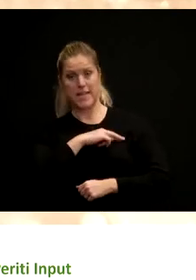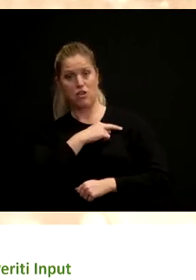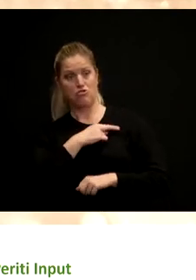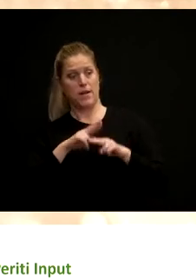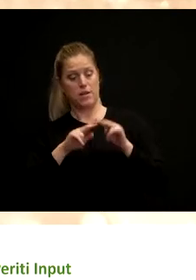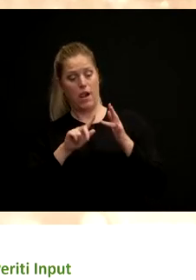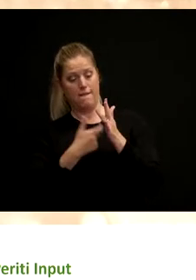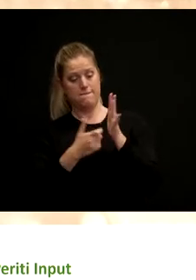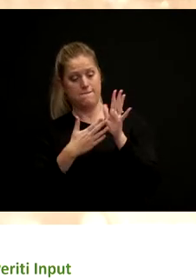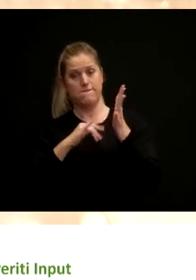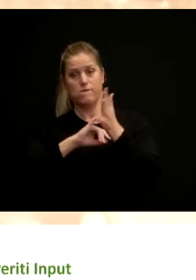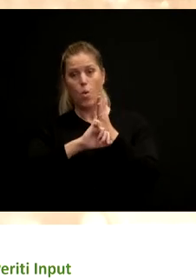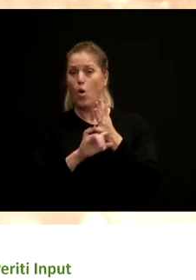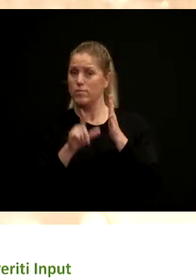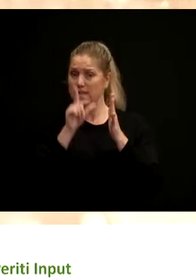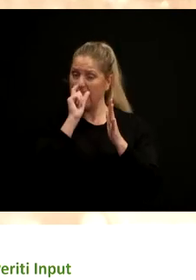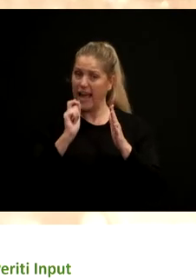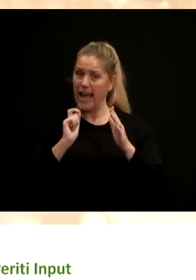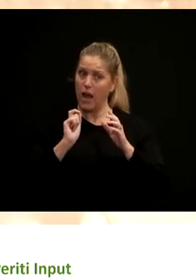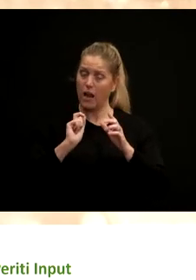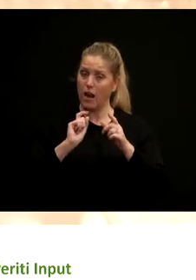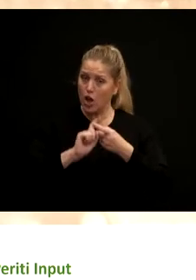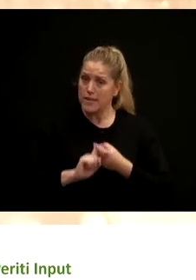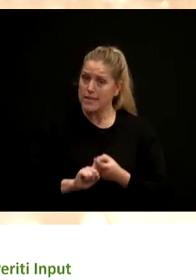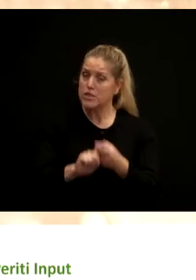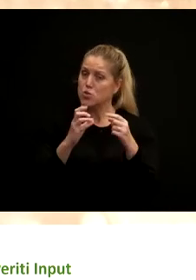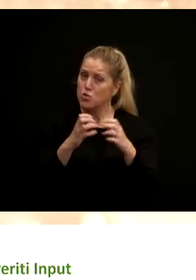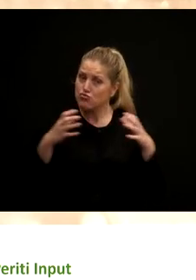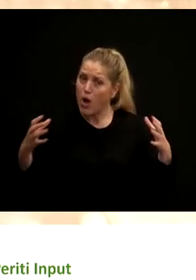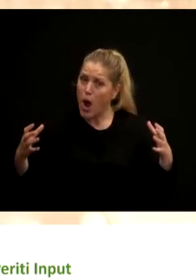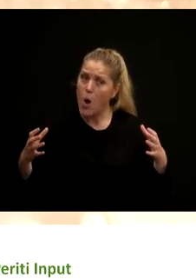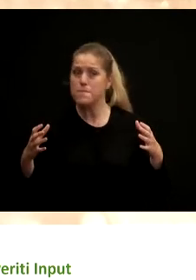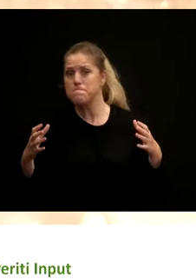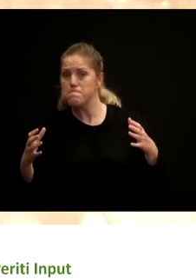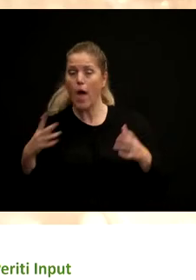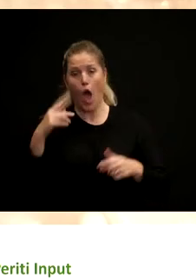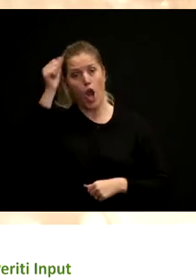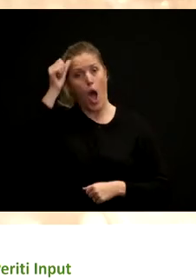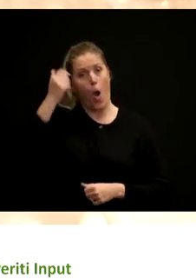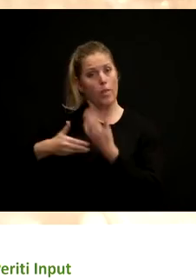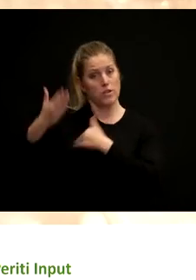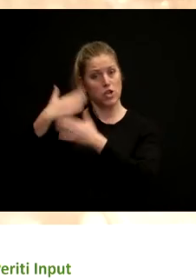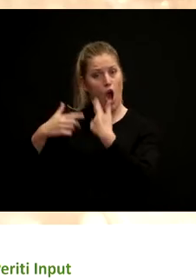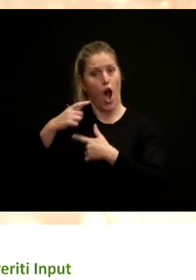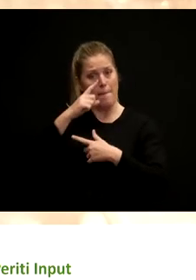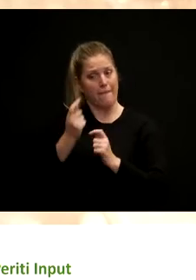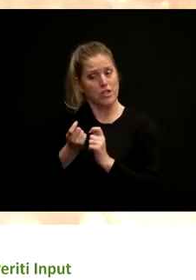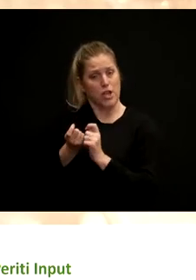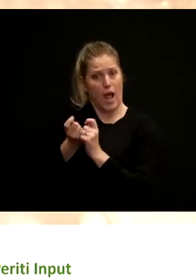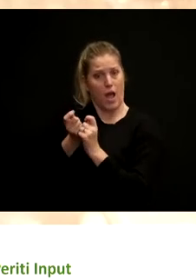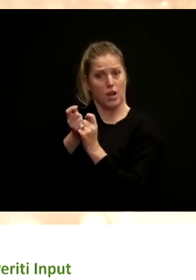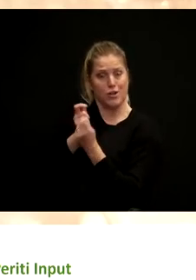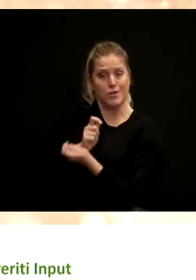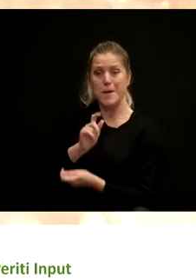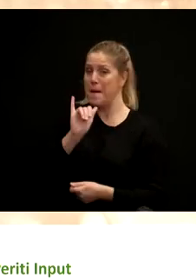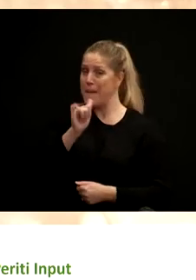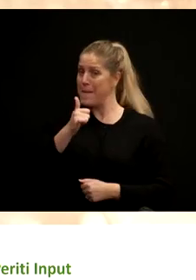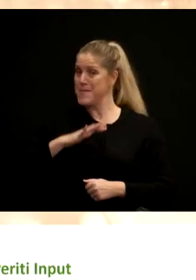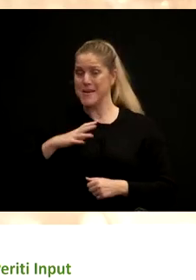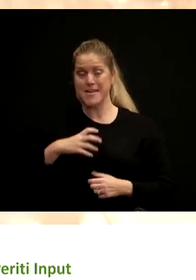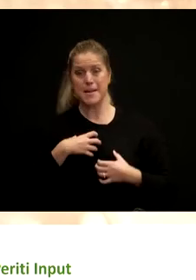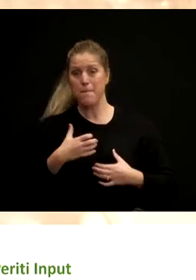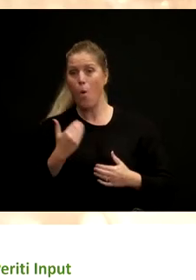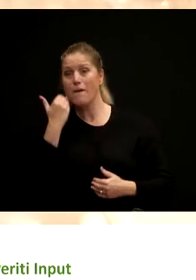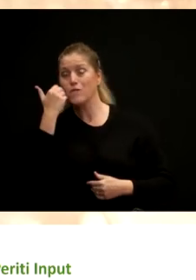grow, because they have a history. They have changed over time. How might they change today